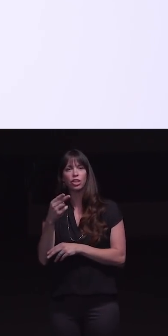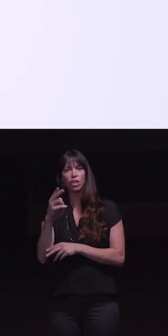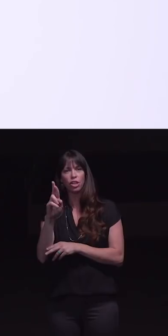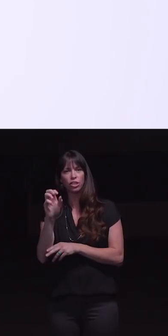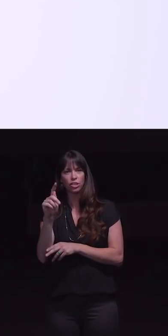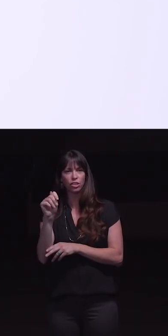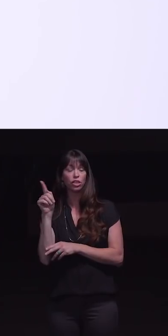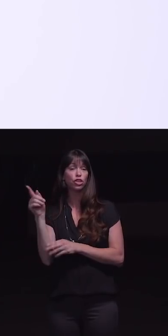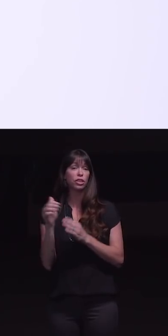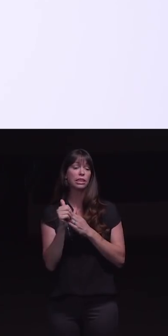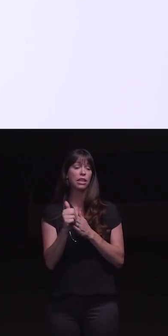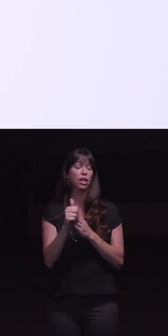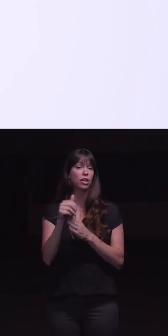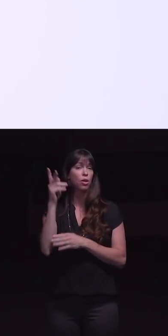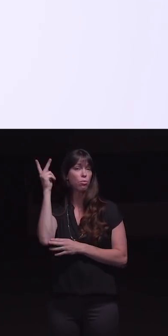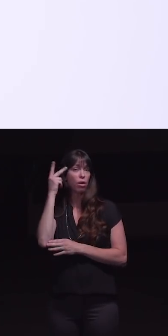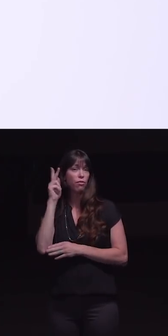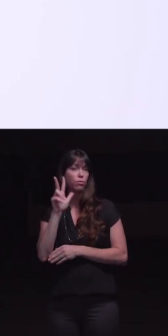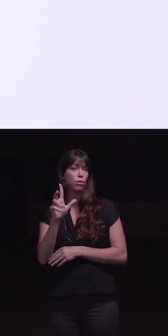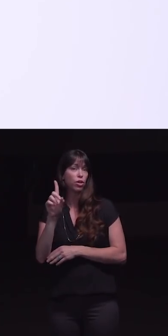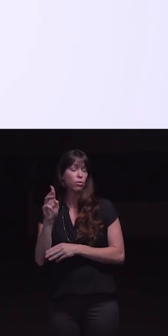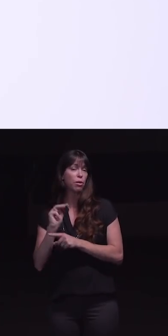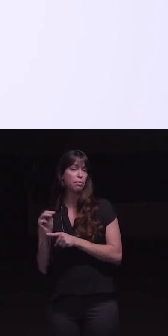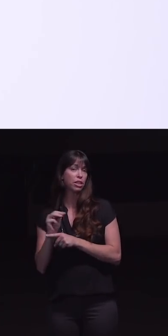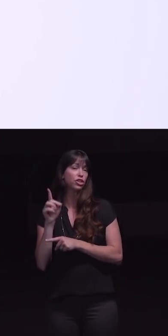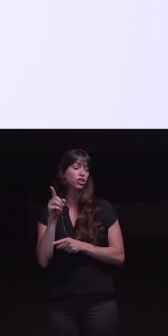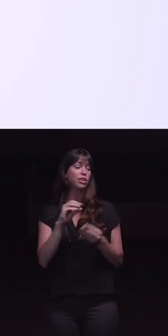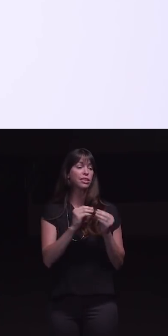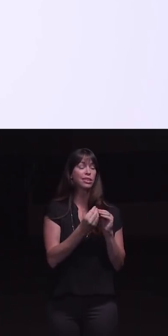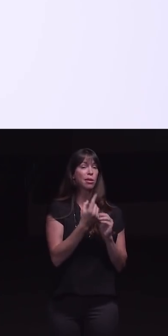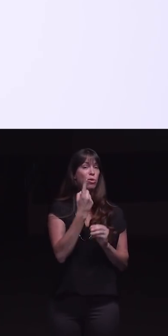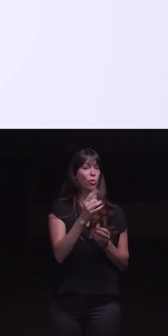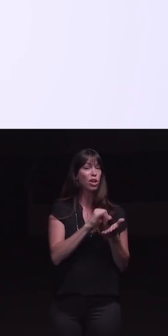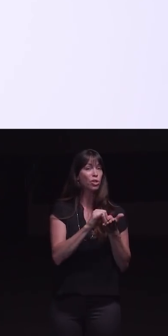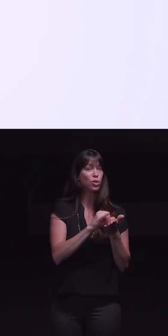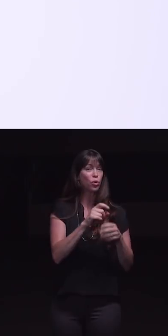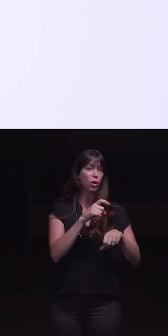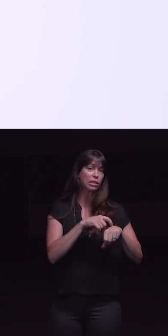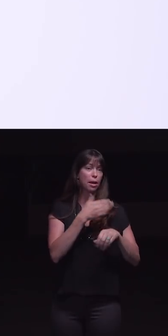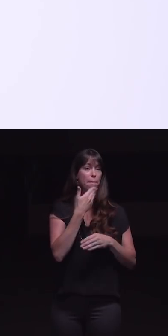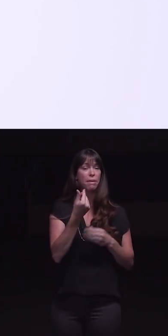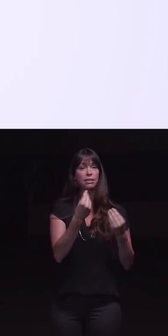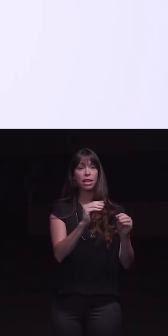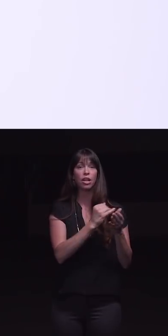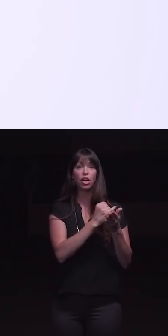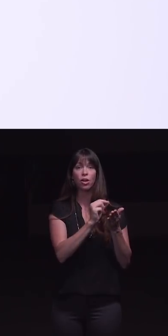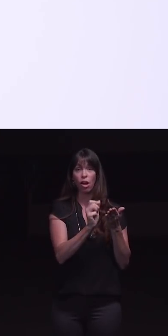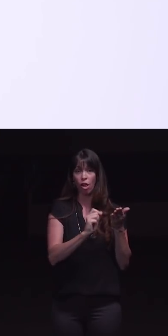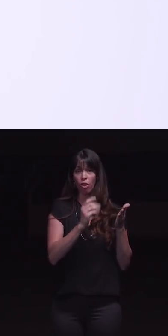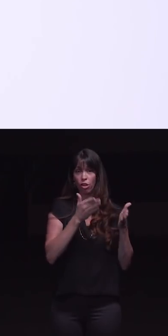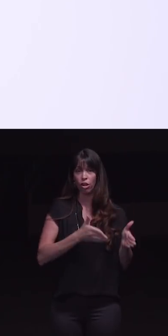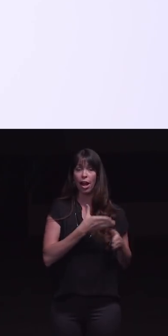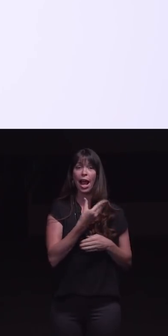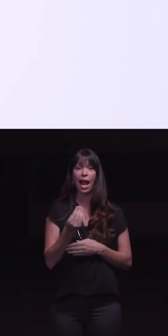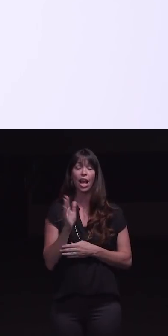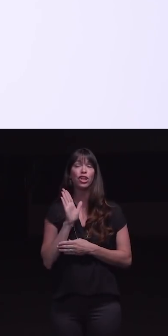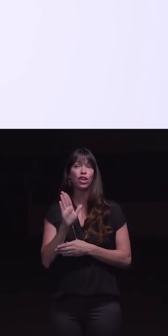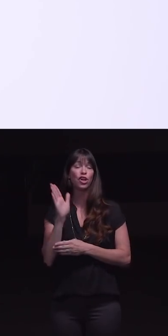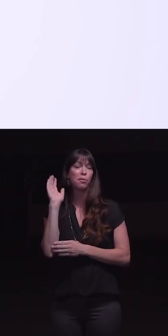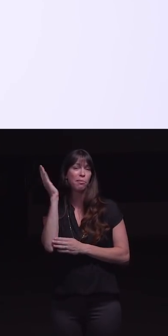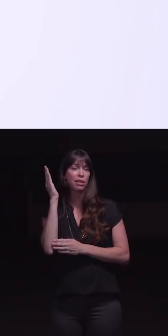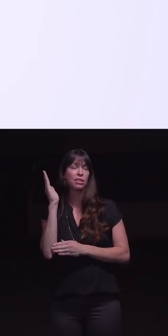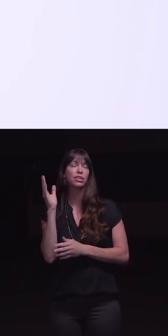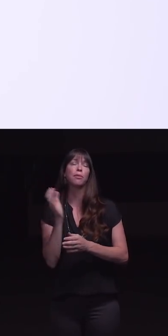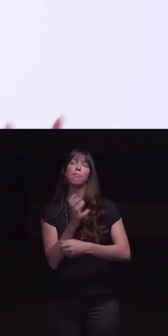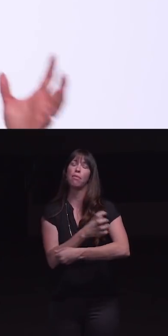Lisa leads Proverbs 31 Ministries. She's a number one New York Times best-selling author, and the message she's going to bring is so